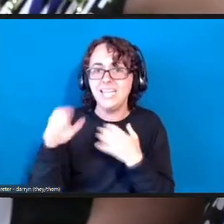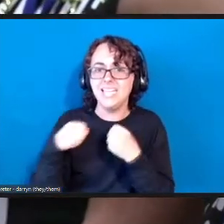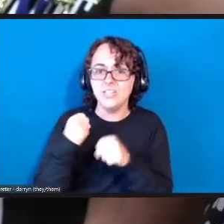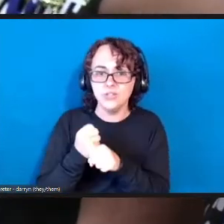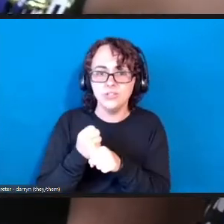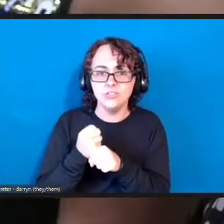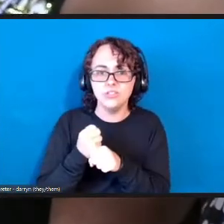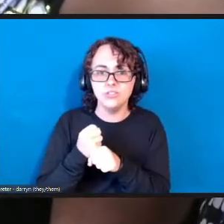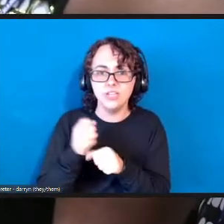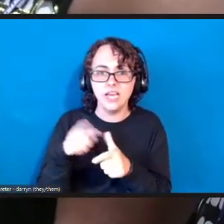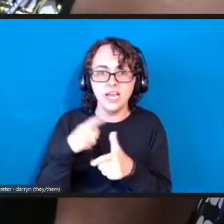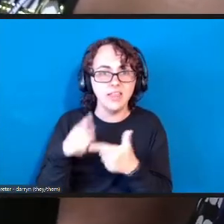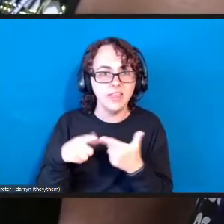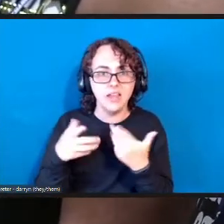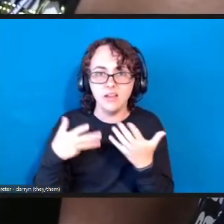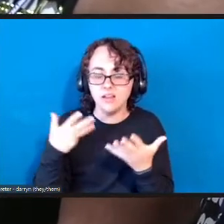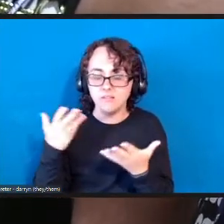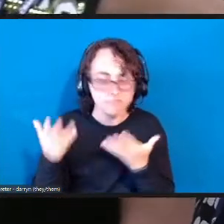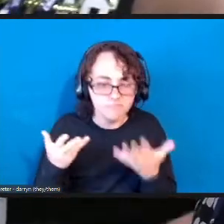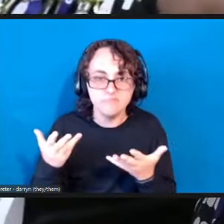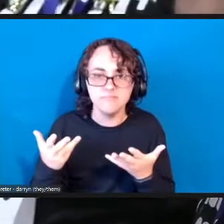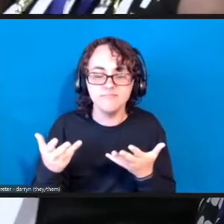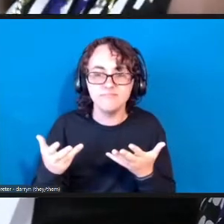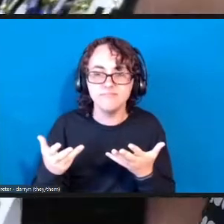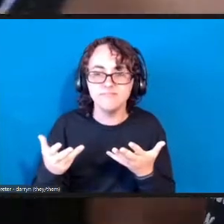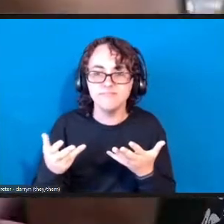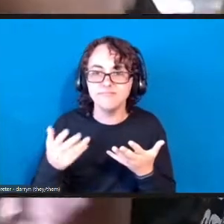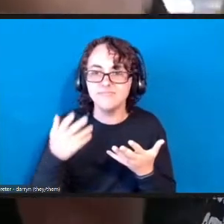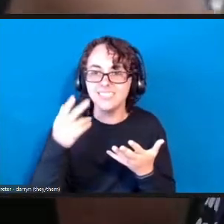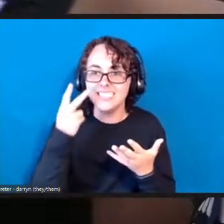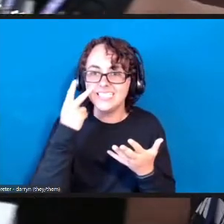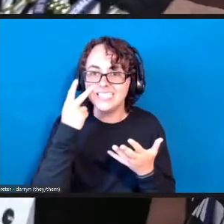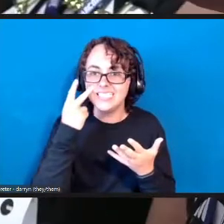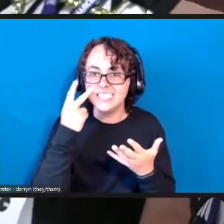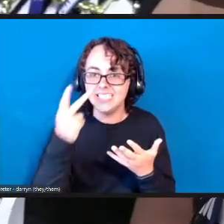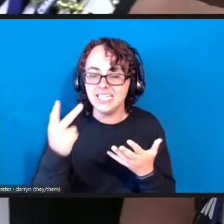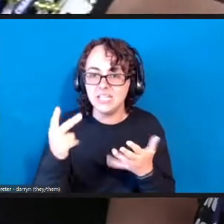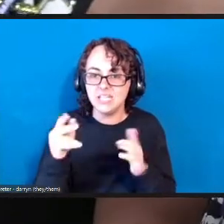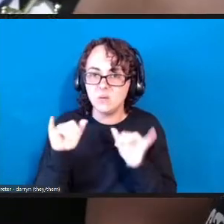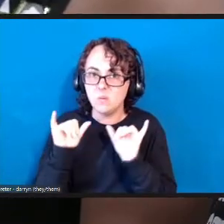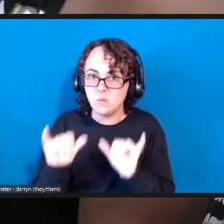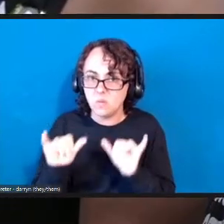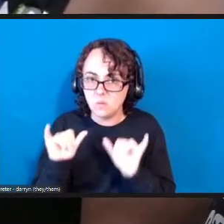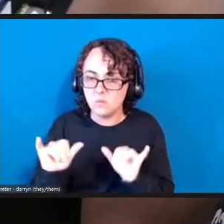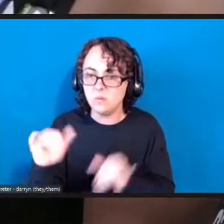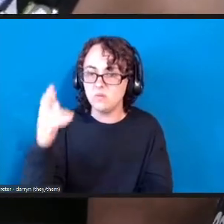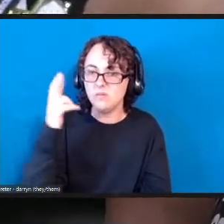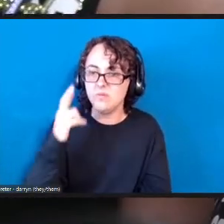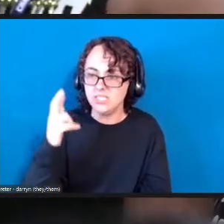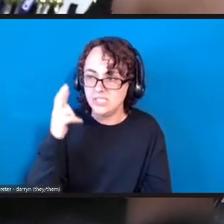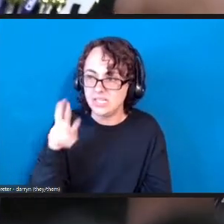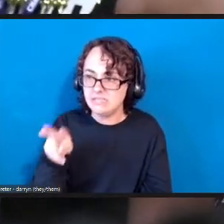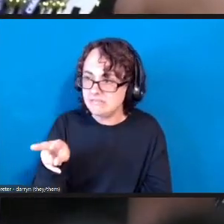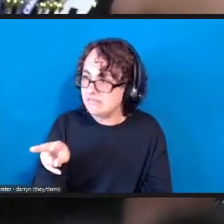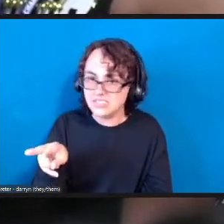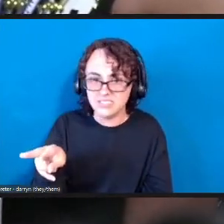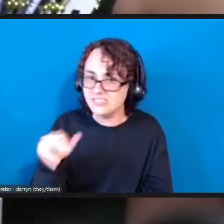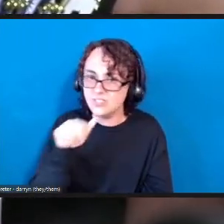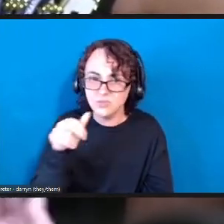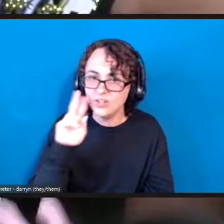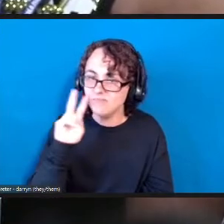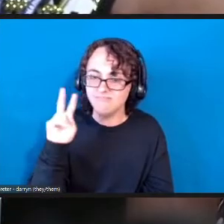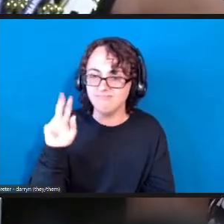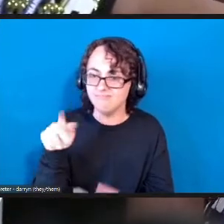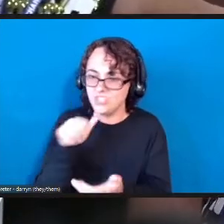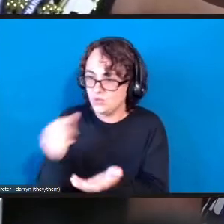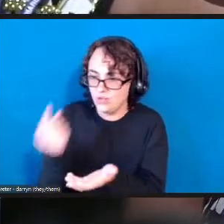to sort of like have this like sort of common realization, it's frustrating, and I think, you